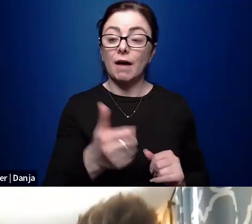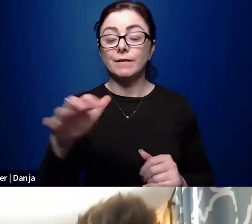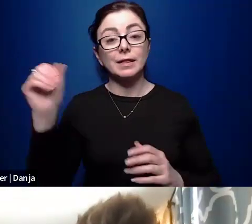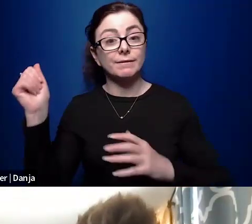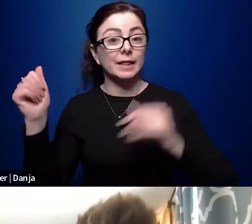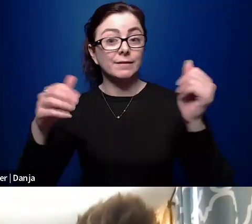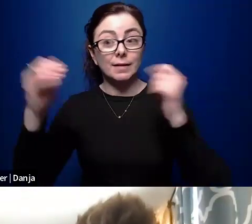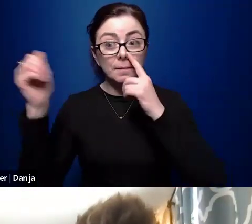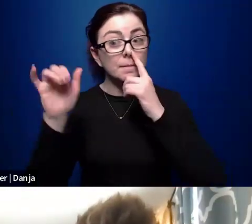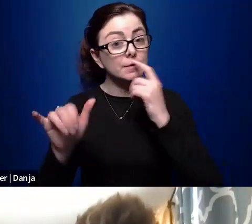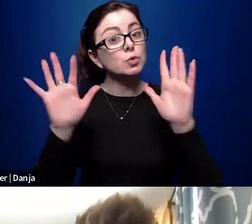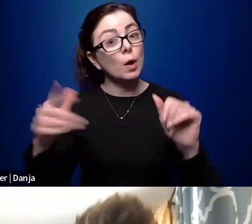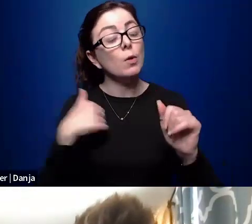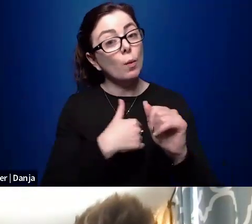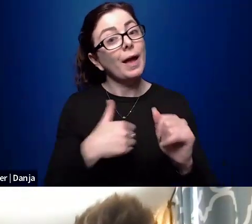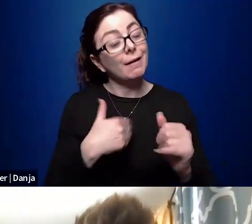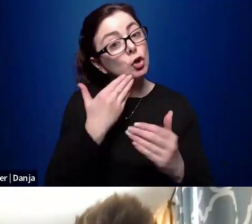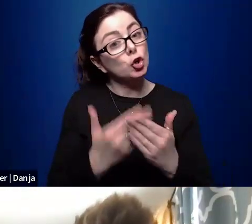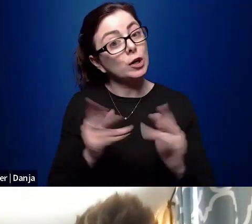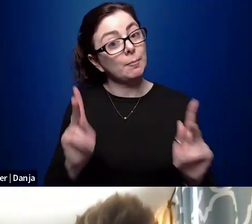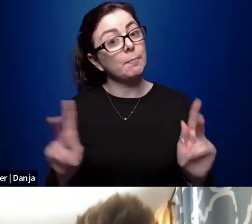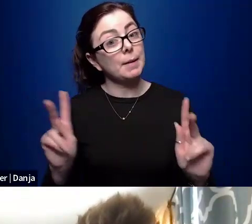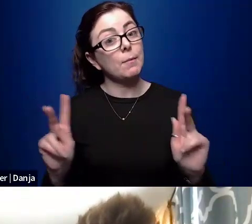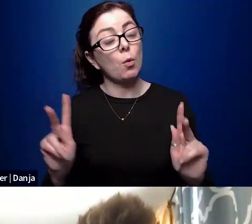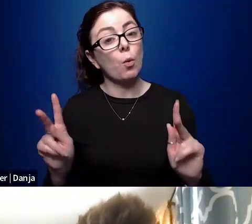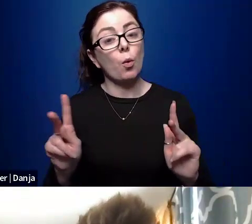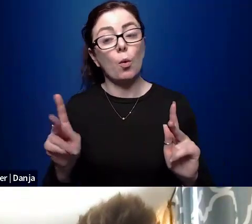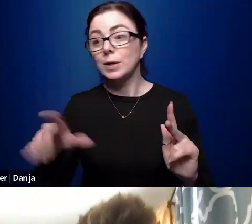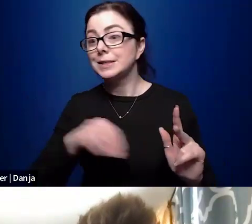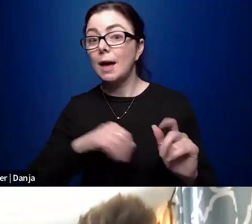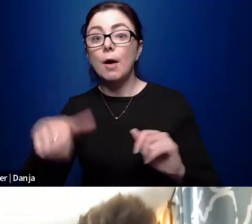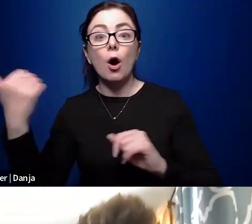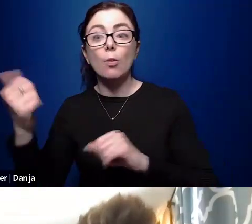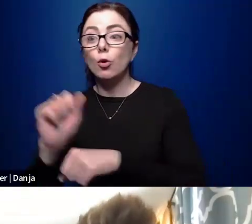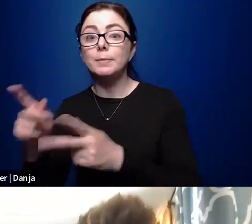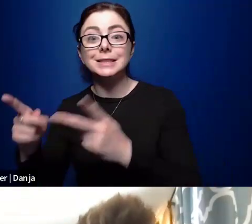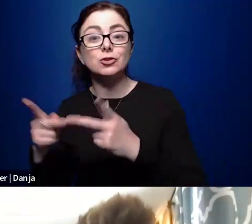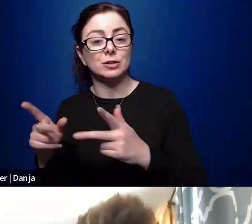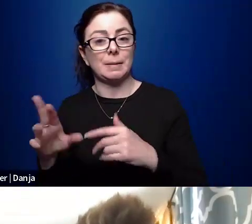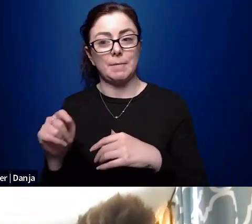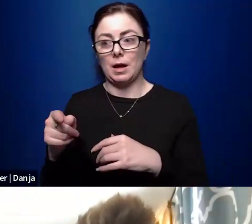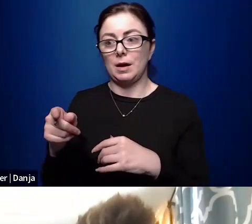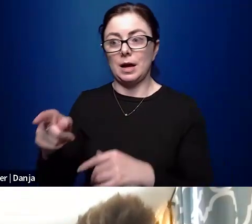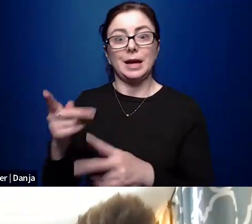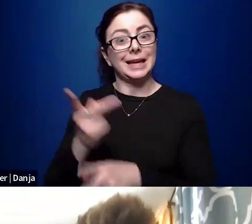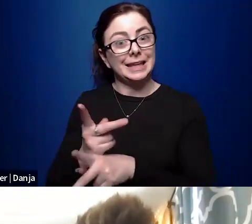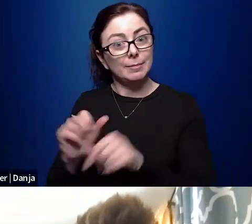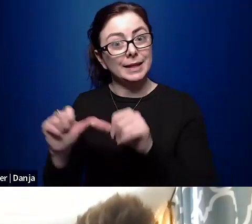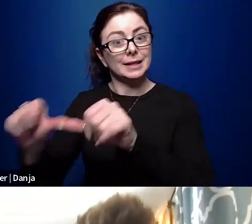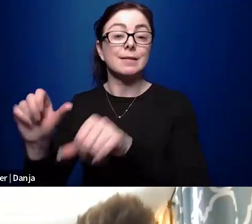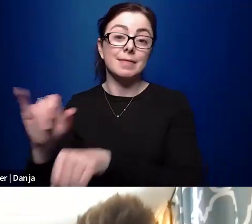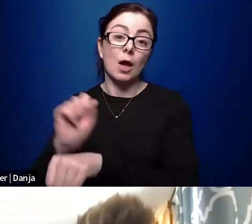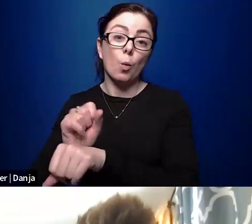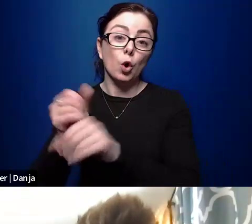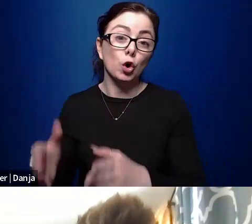is great that we're having good people put in positions like that, but at the same time, keeping those workers is really, really difficult. So it